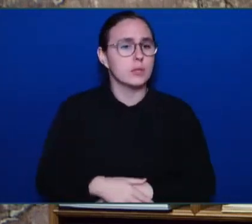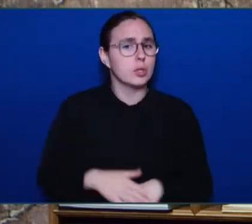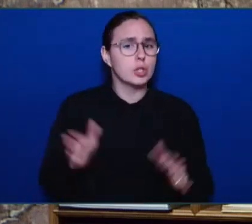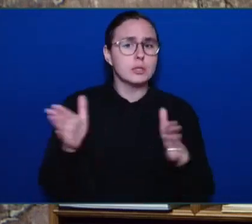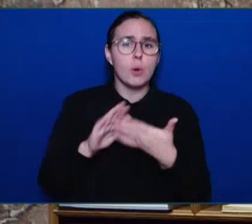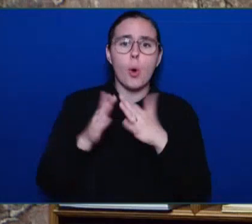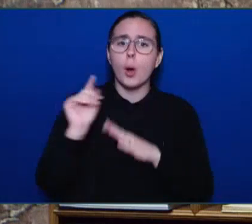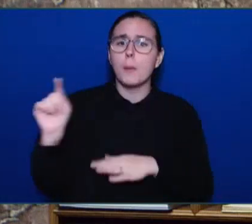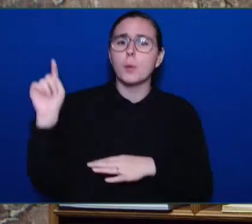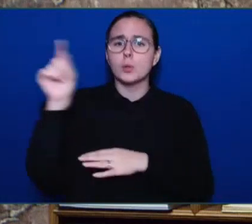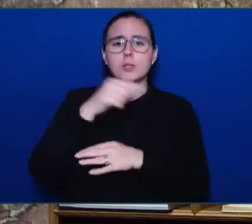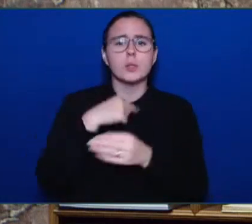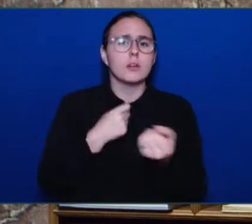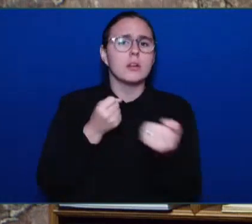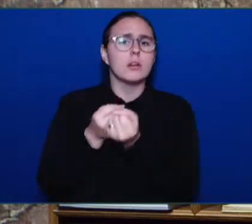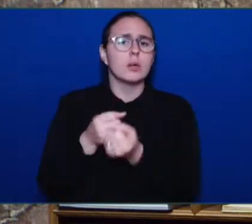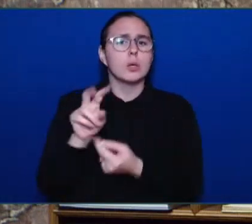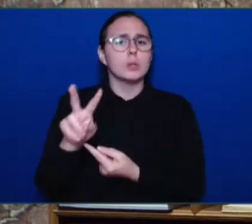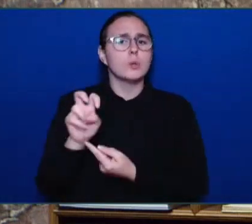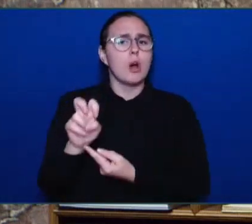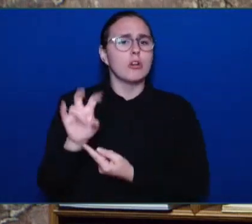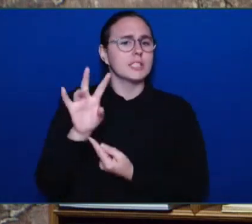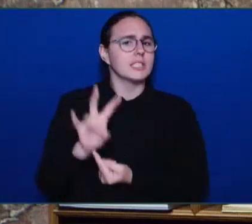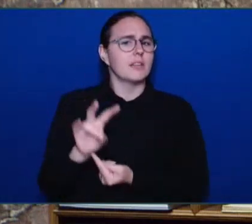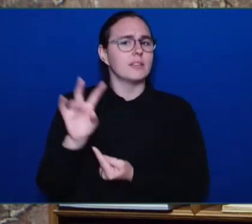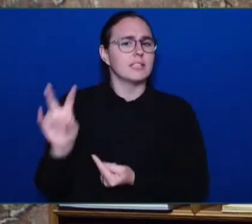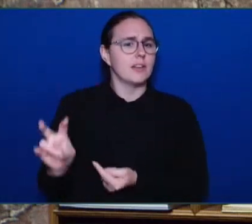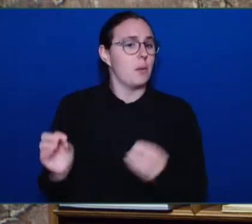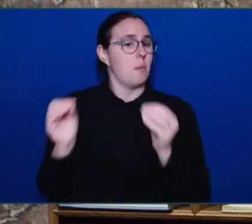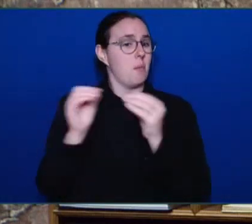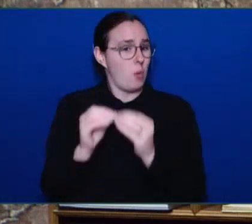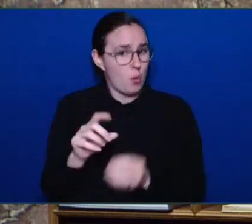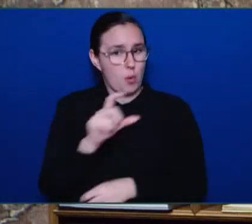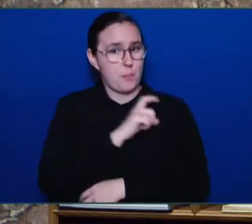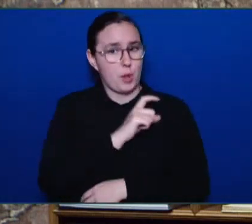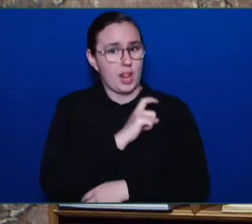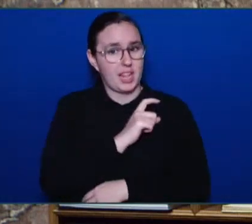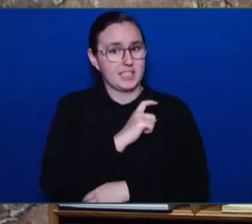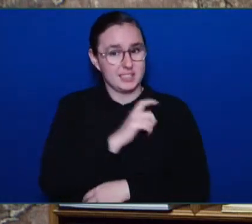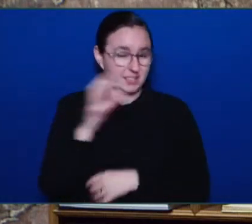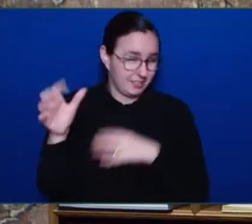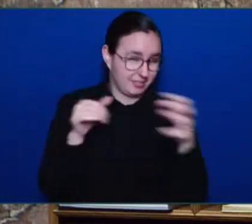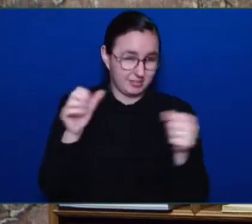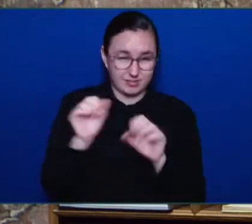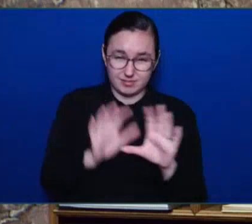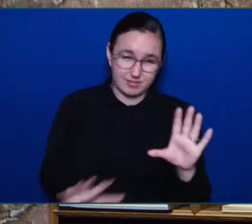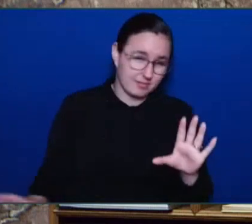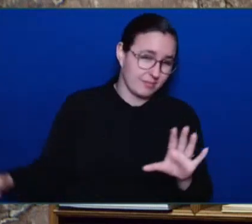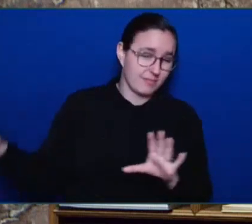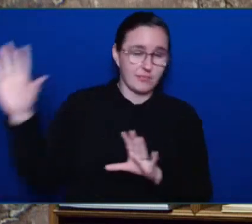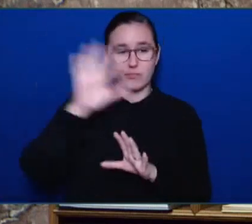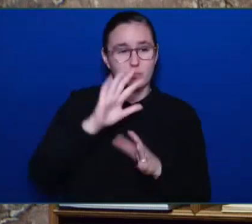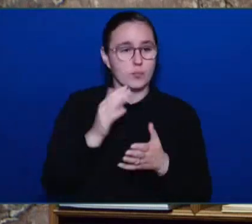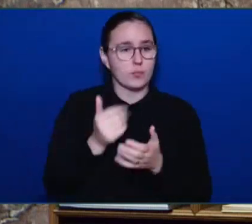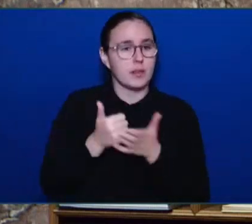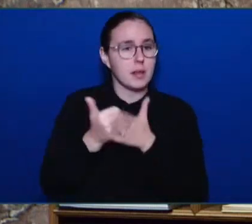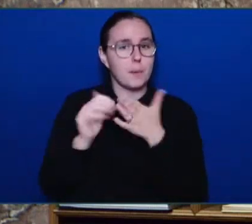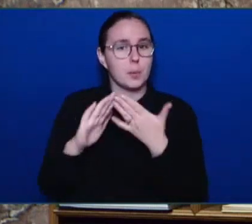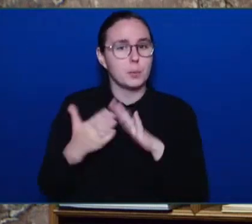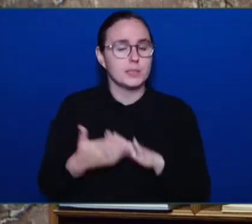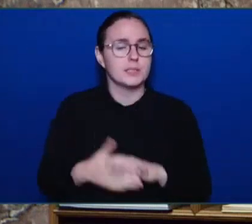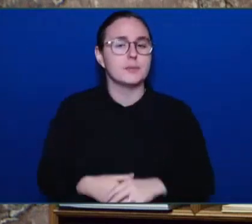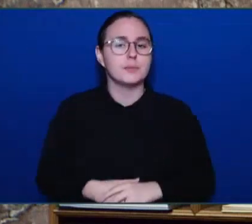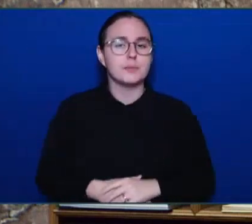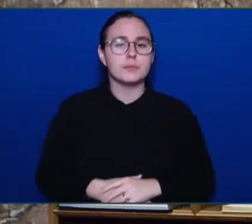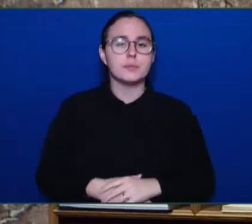277 police officers that will be able to assist communities. It's why when we were government, Honourable Speaker, we put in place the surge teams in